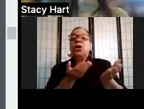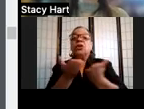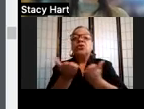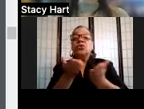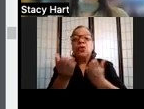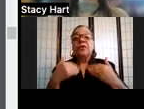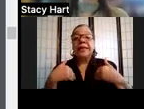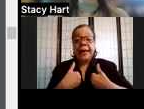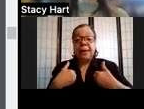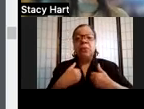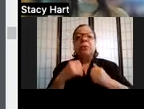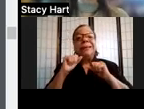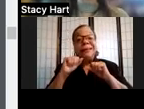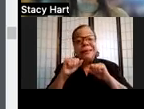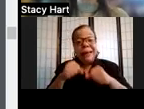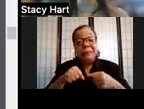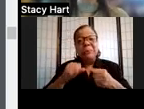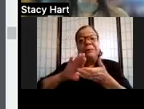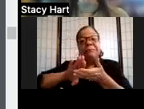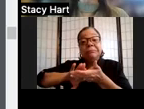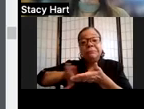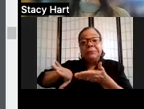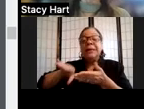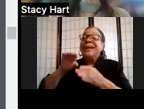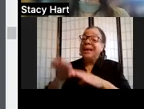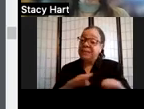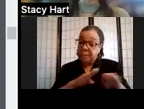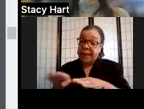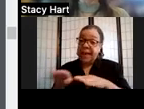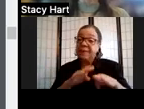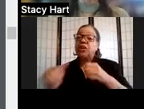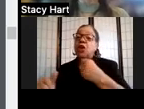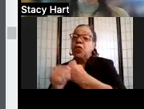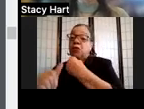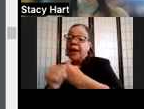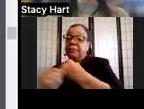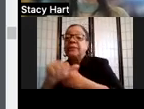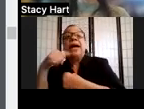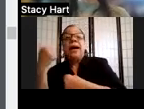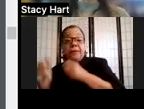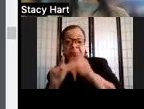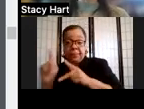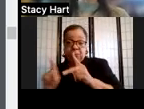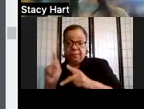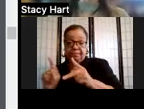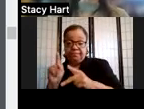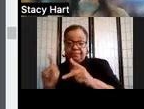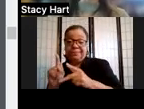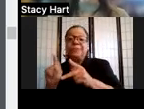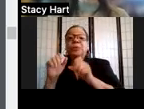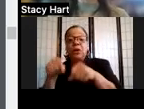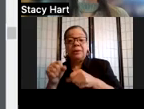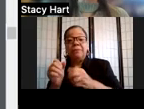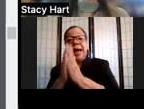be excluded if the animal's behavior poses a direct threat to the health or safety